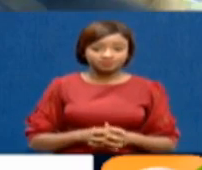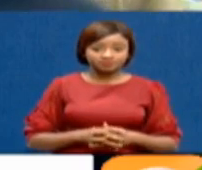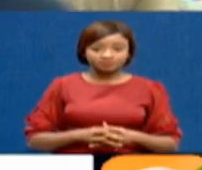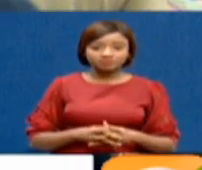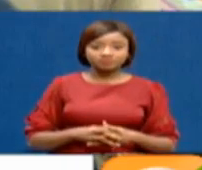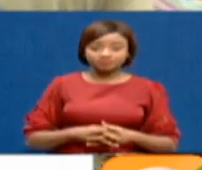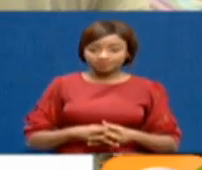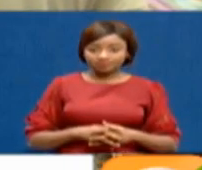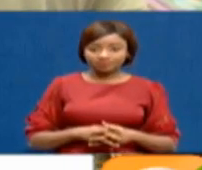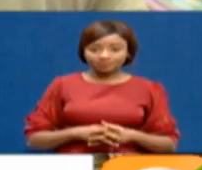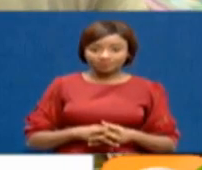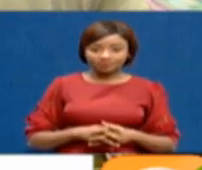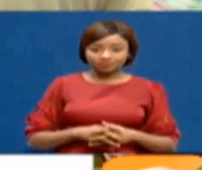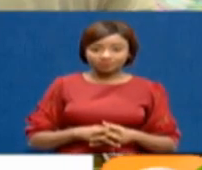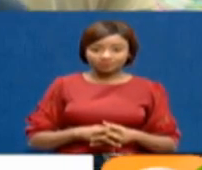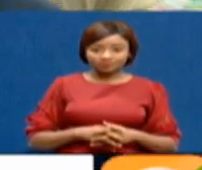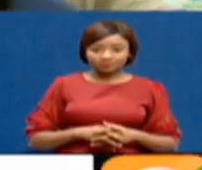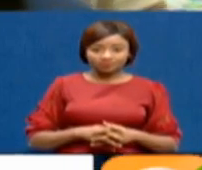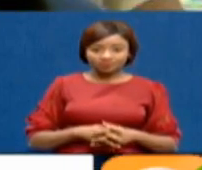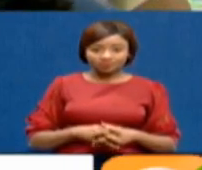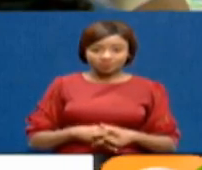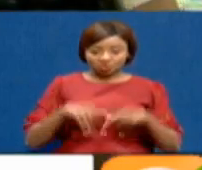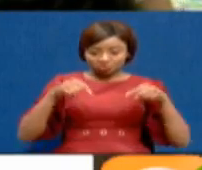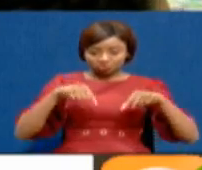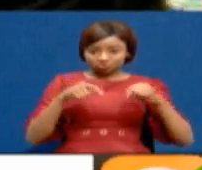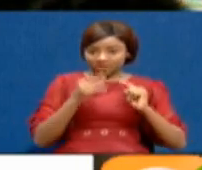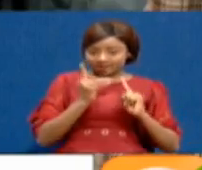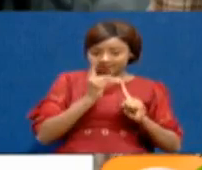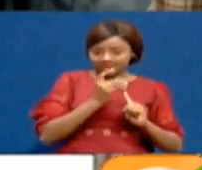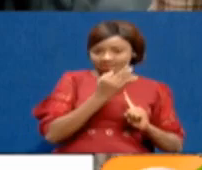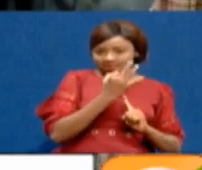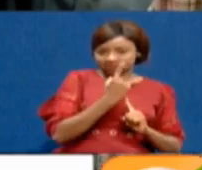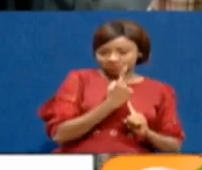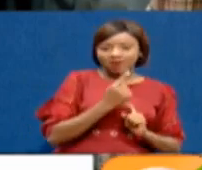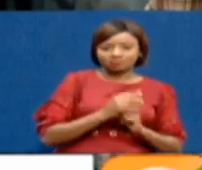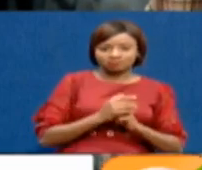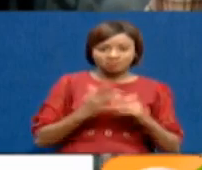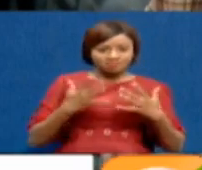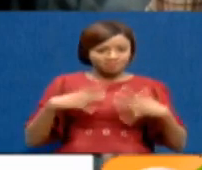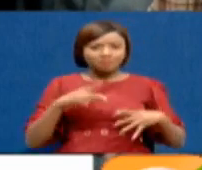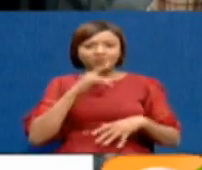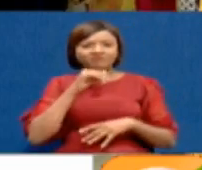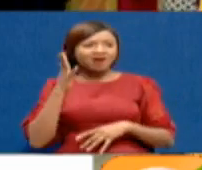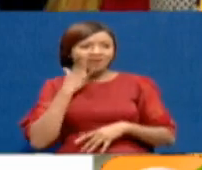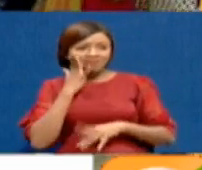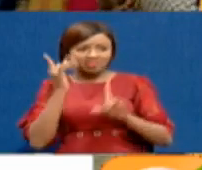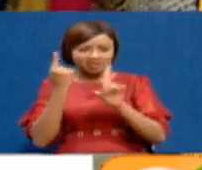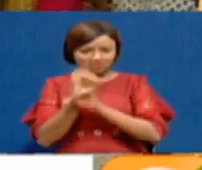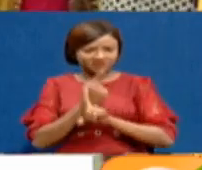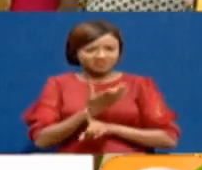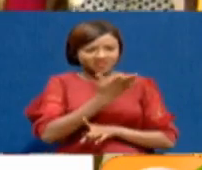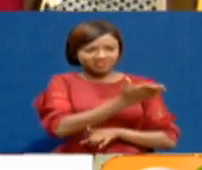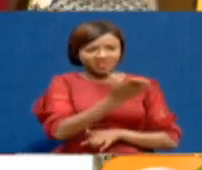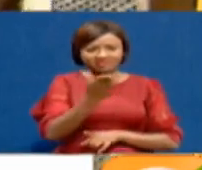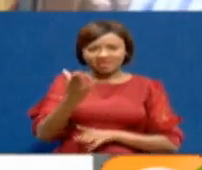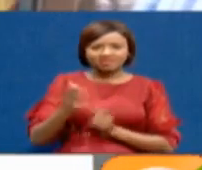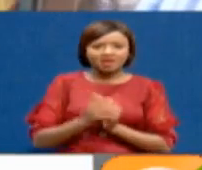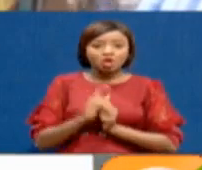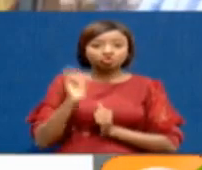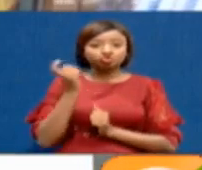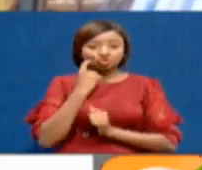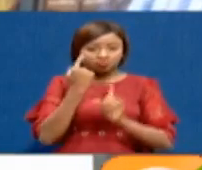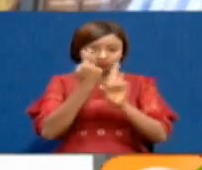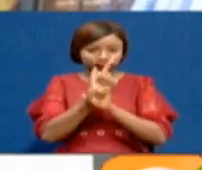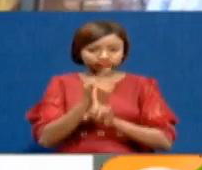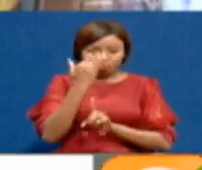New Year's Eve in Nairobi. Parents and their children fully occupied as they crowded bookshops and uniform centers ahead of schools reopening